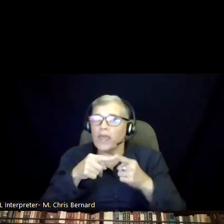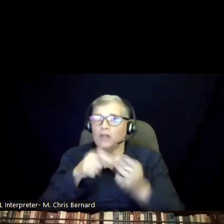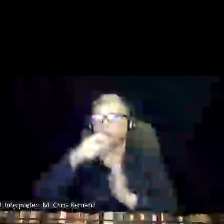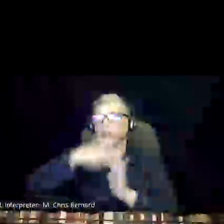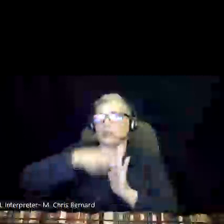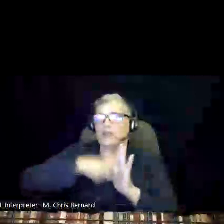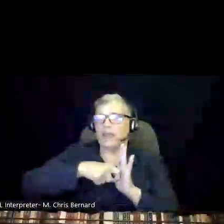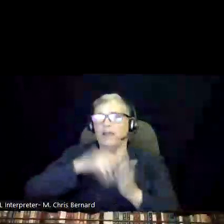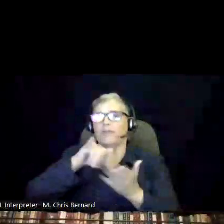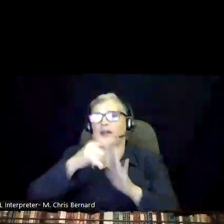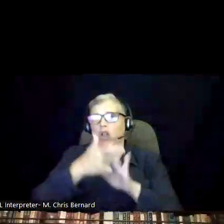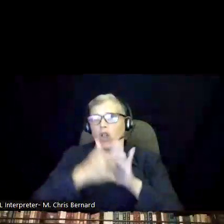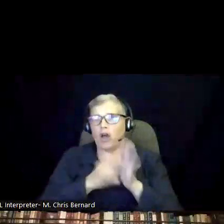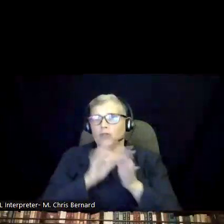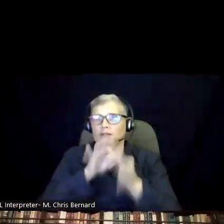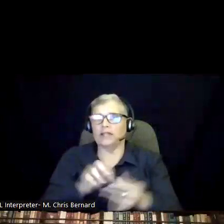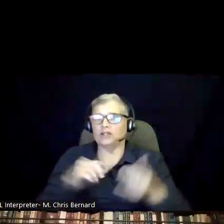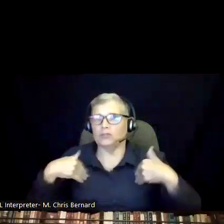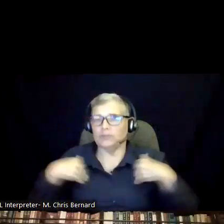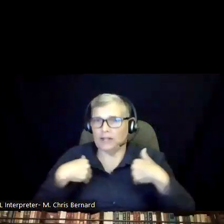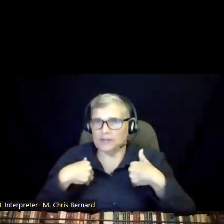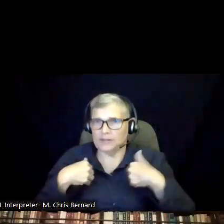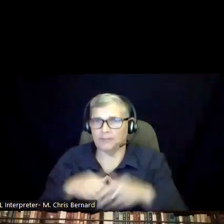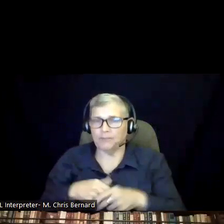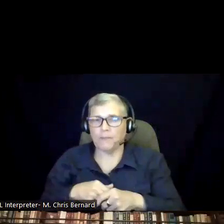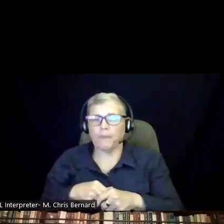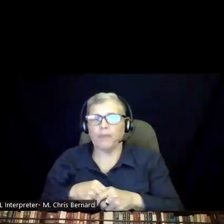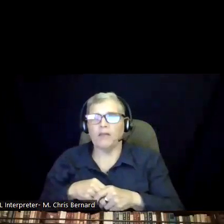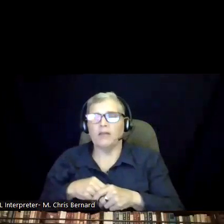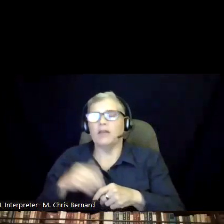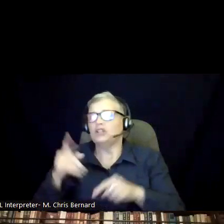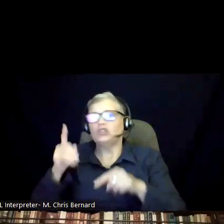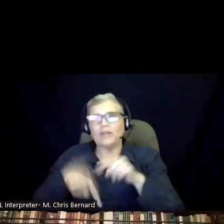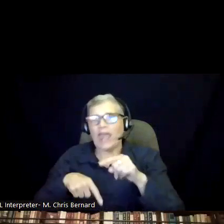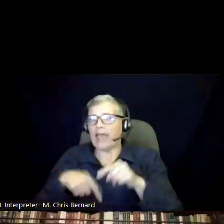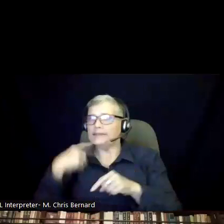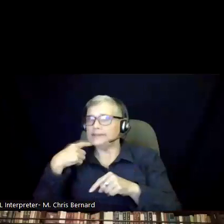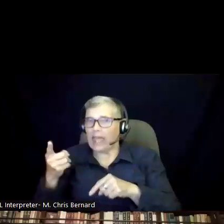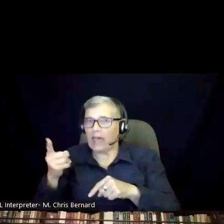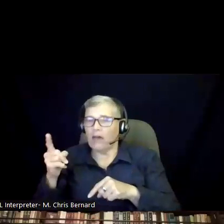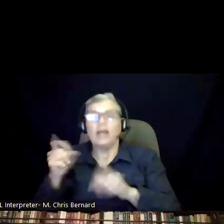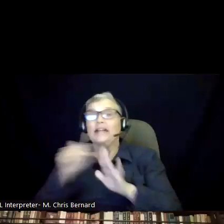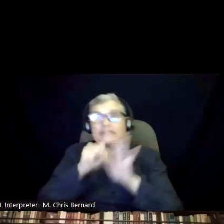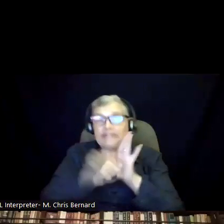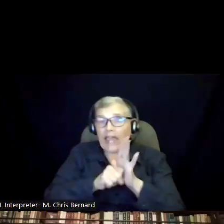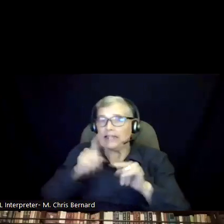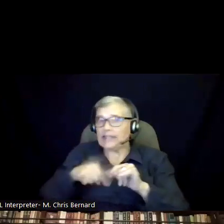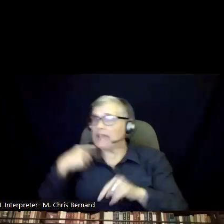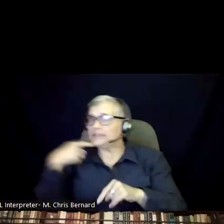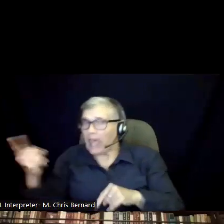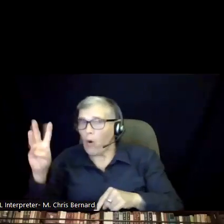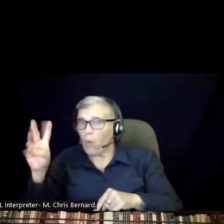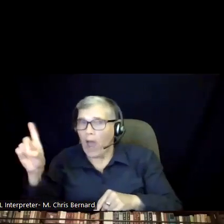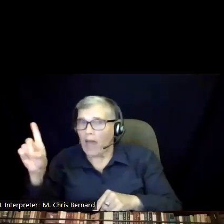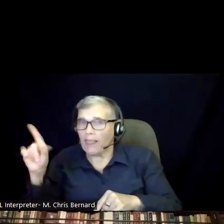tell a state Fish and Wildlife Commission what to do. It can inform